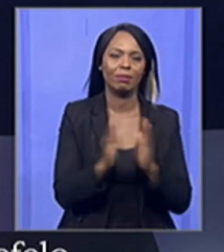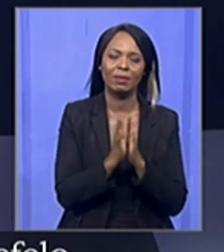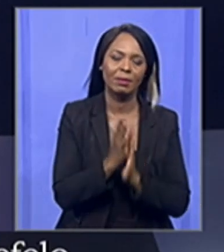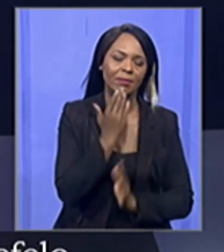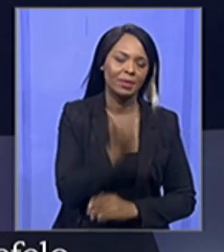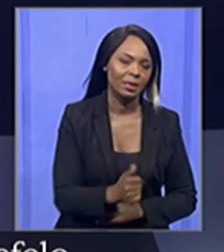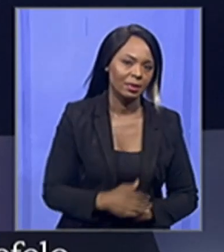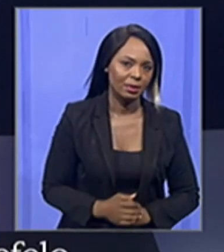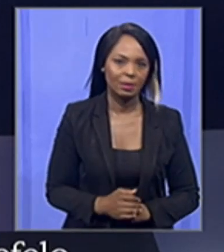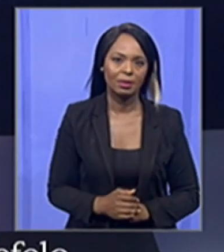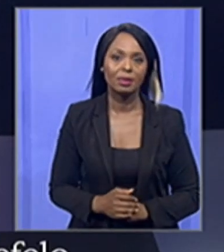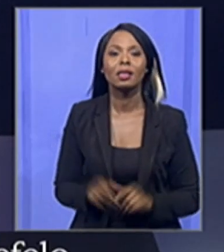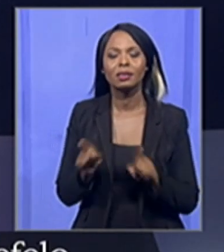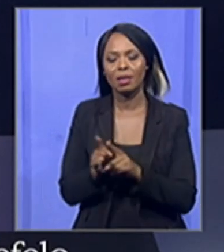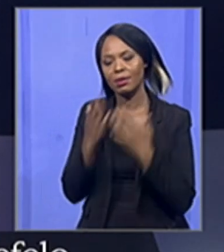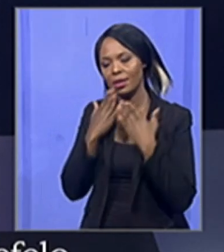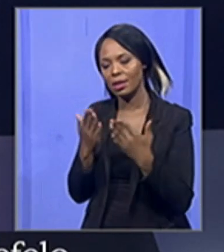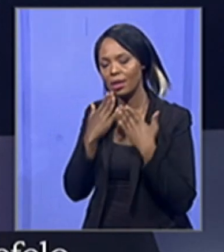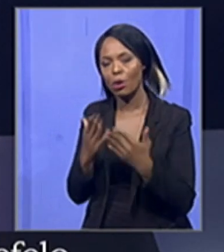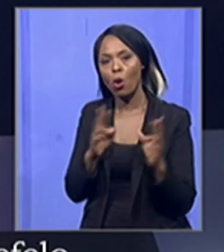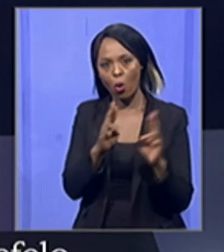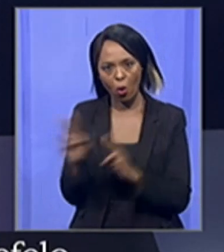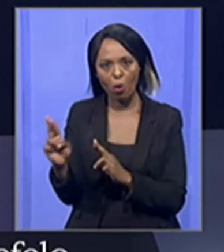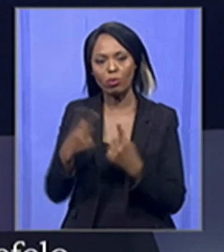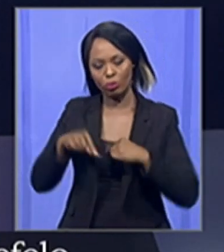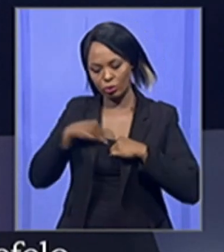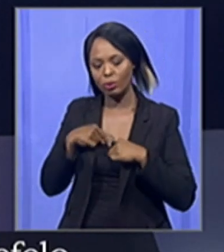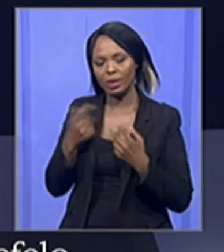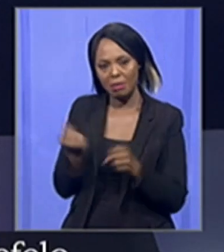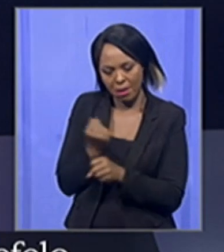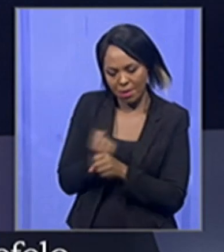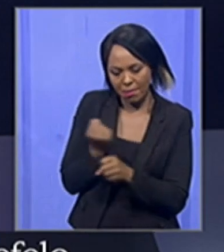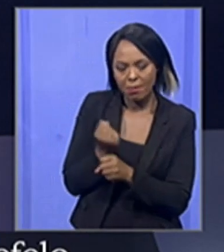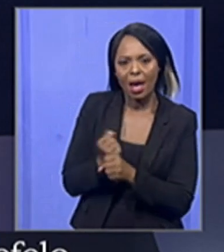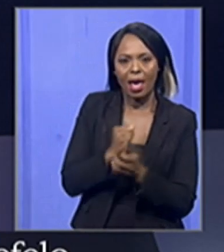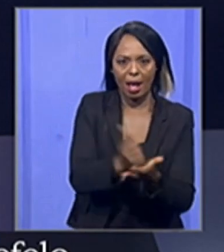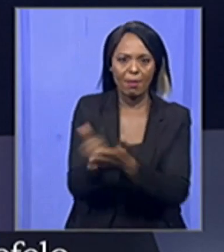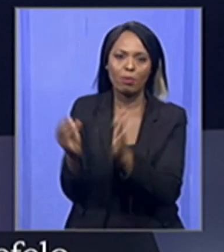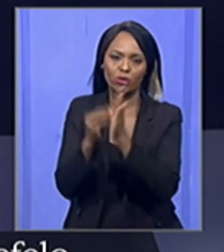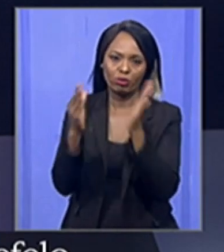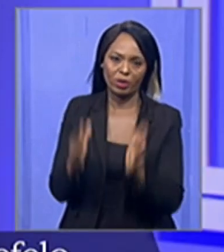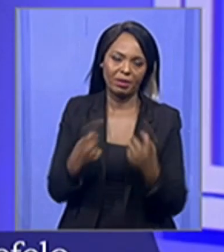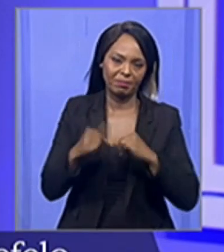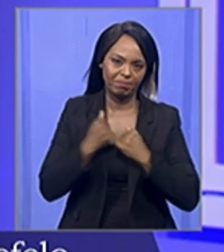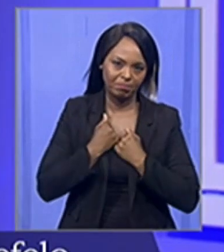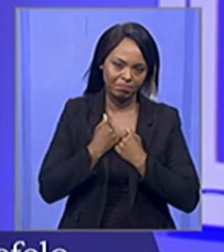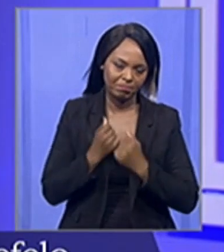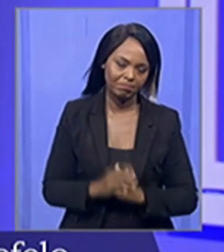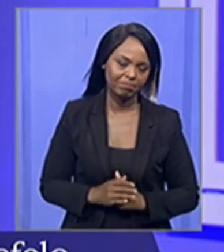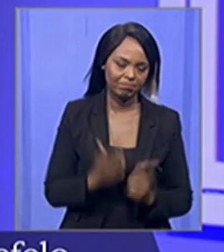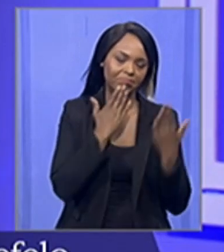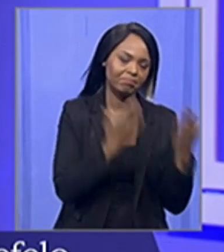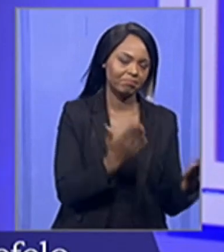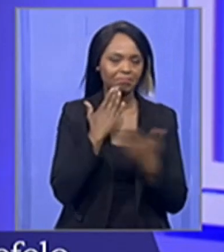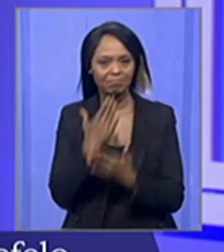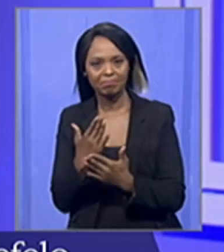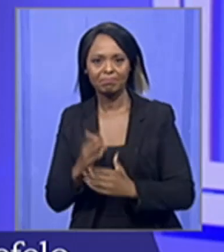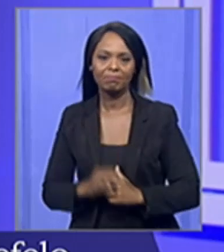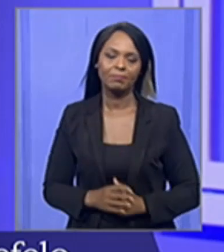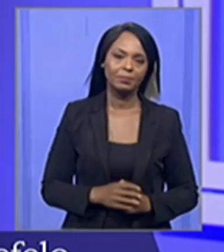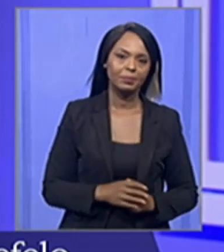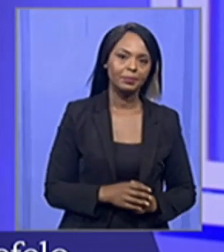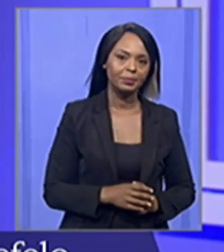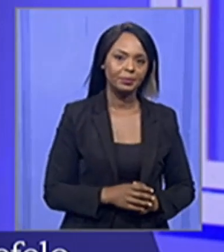gore re tla dira go tletse matsogo gore re kgone go thušana le bana ba rena. Thobela. Ke a leboga.